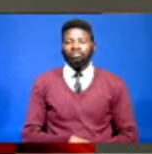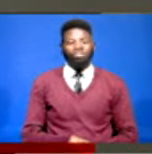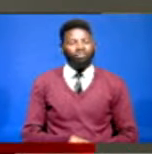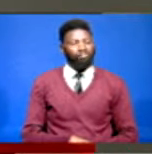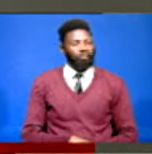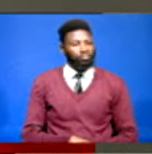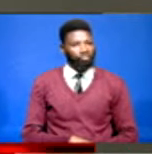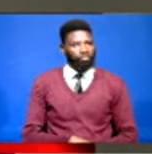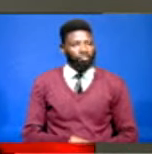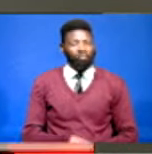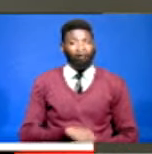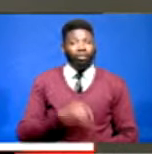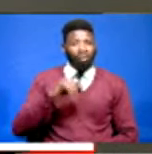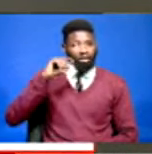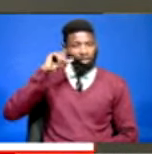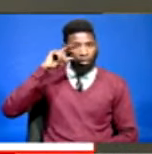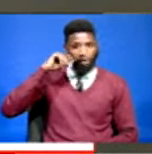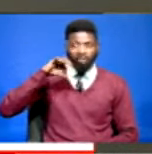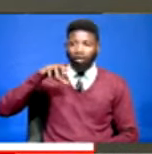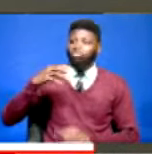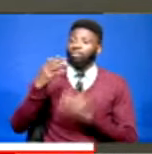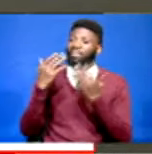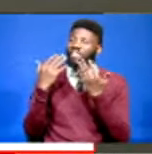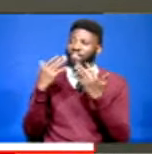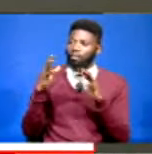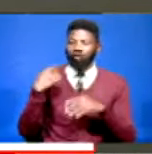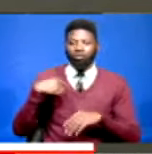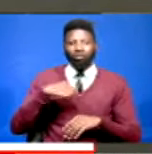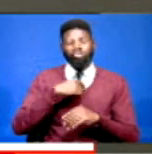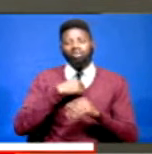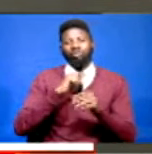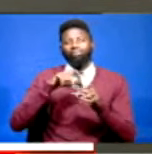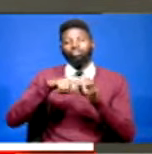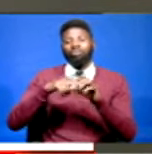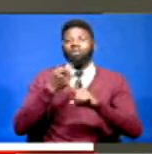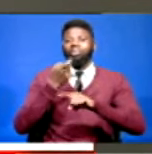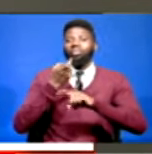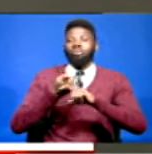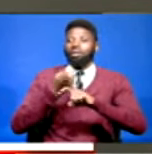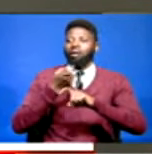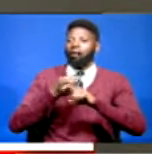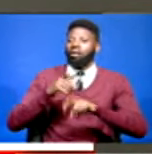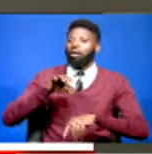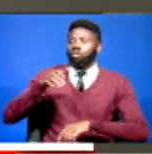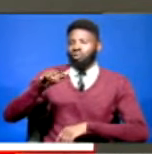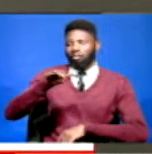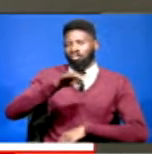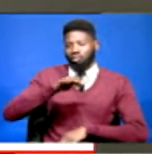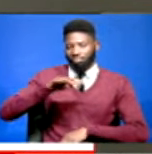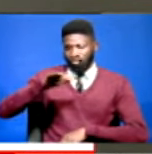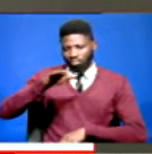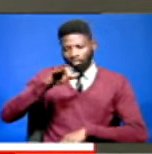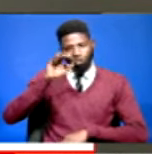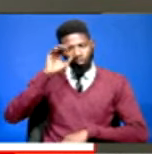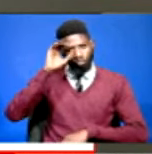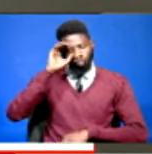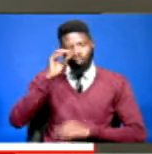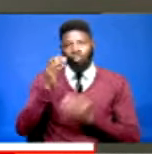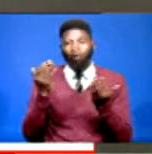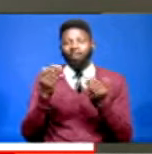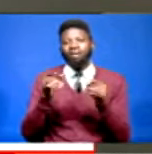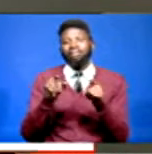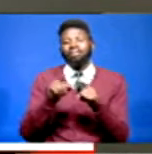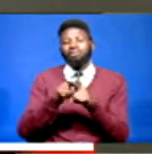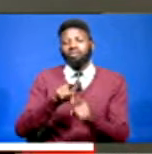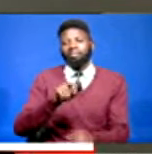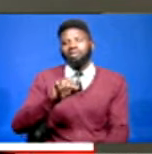From Mombasa County, let's cross over to Kwale County, still at the coast, where my colleague Hibak Said